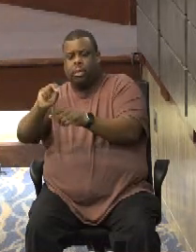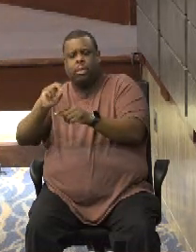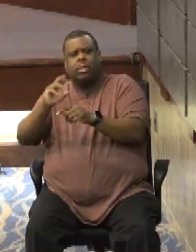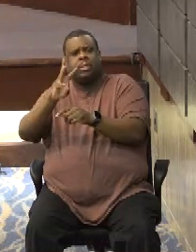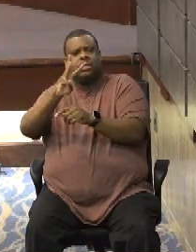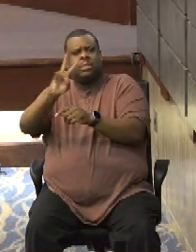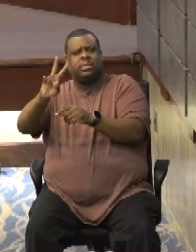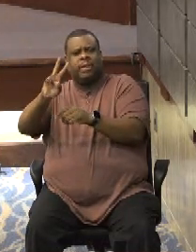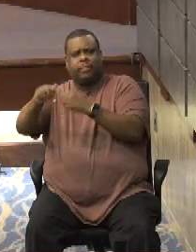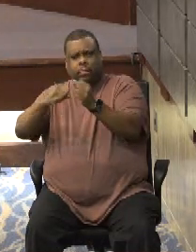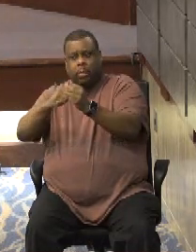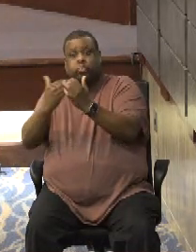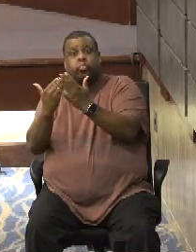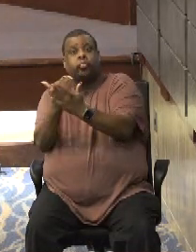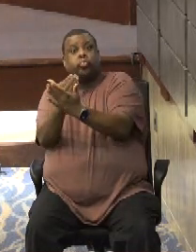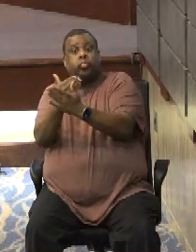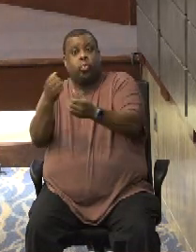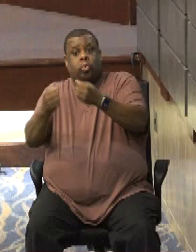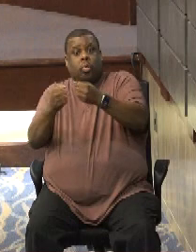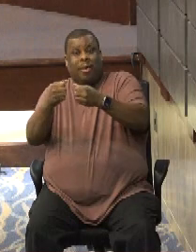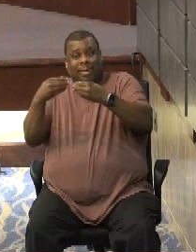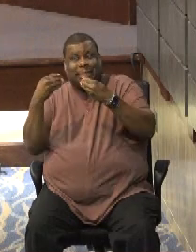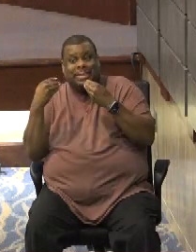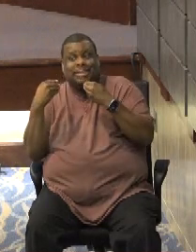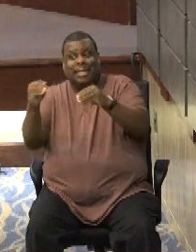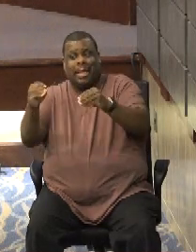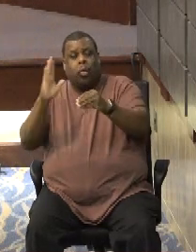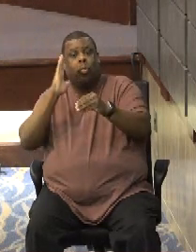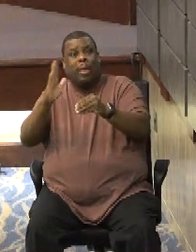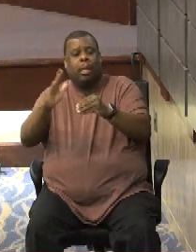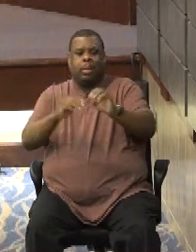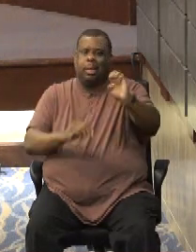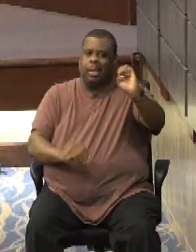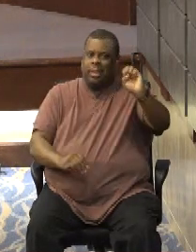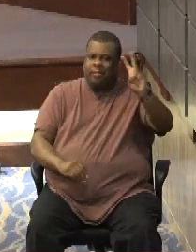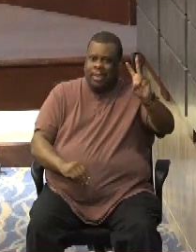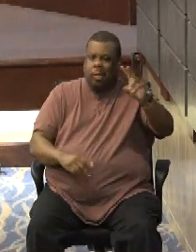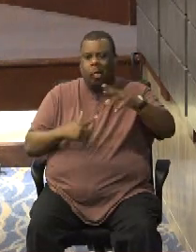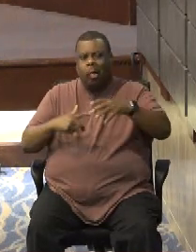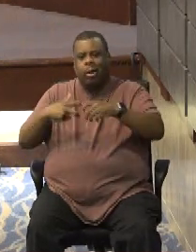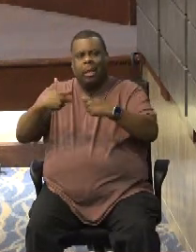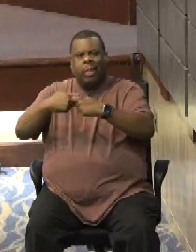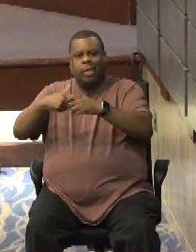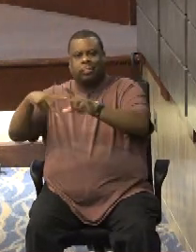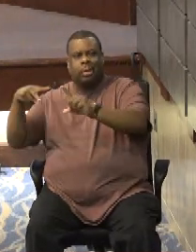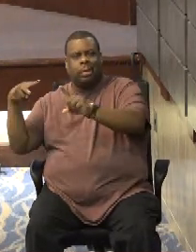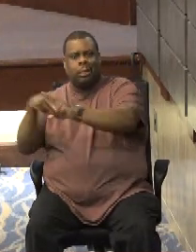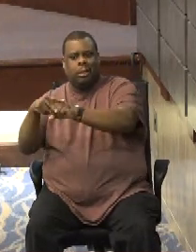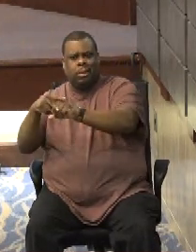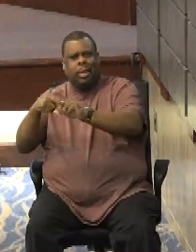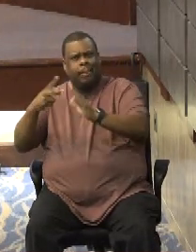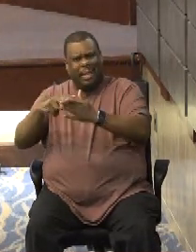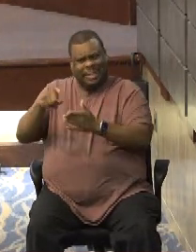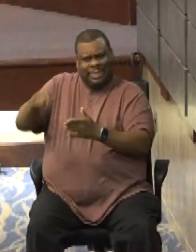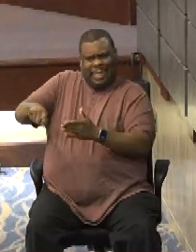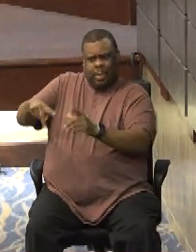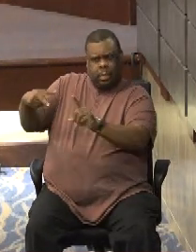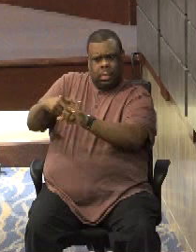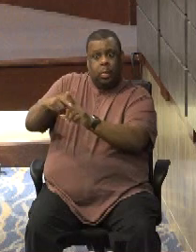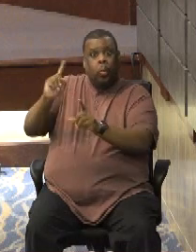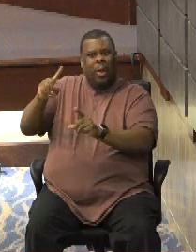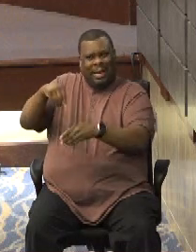67% of new car sales, 67% will be EVs or plug-in hybrids. That means they will need a plug in their